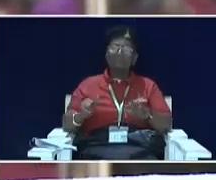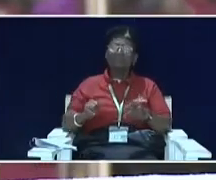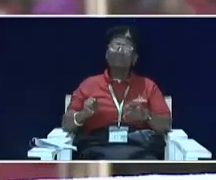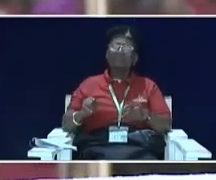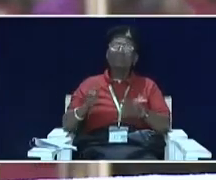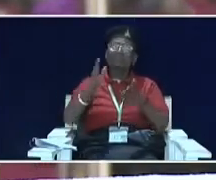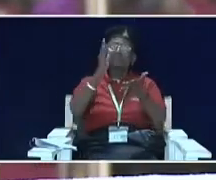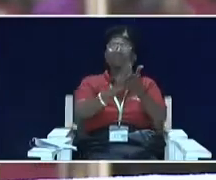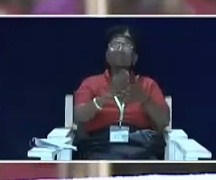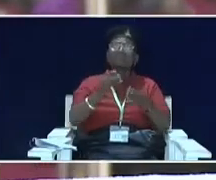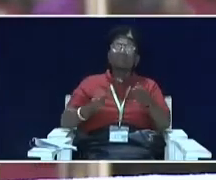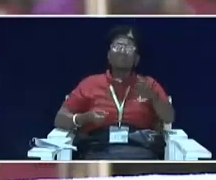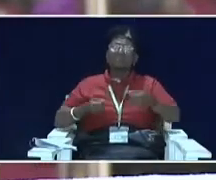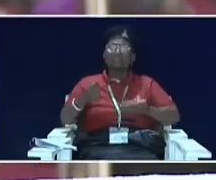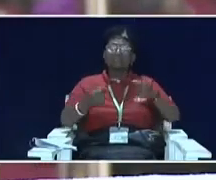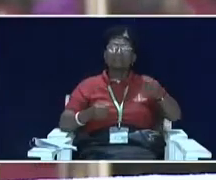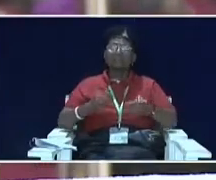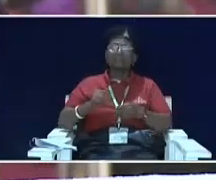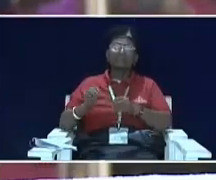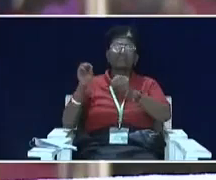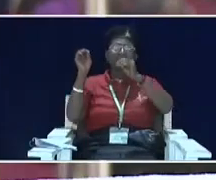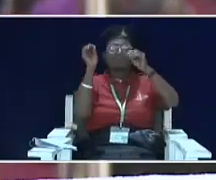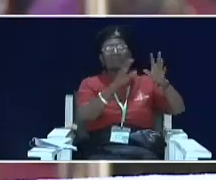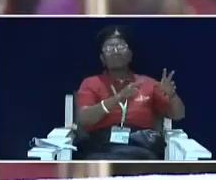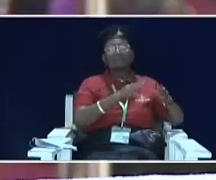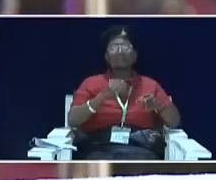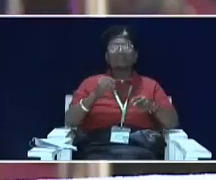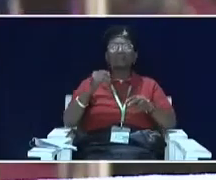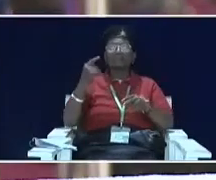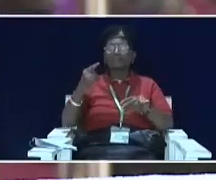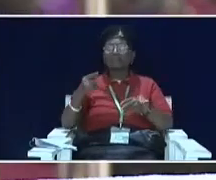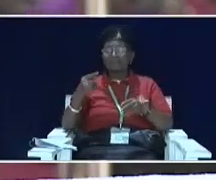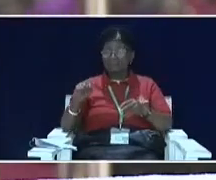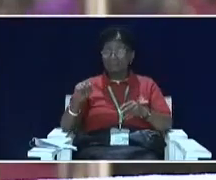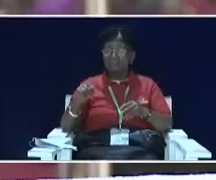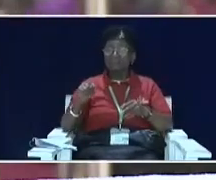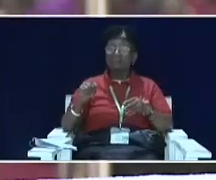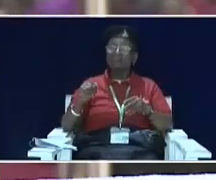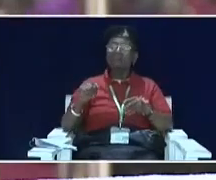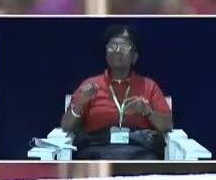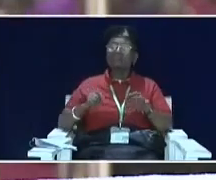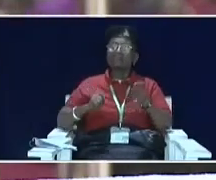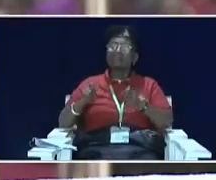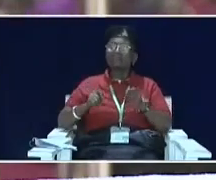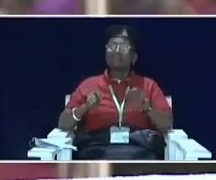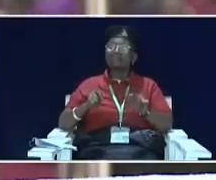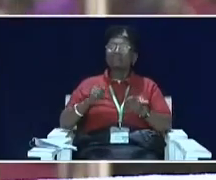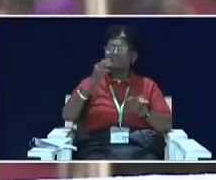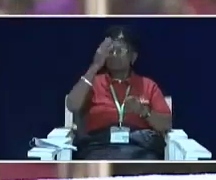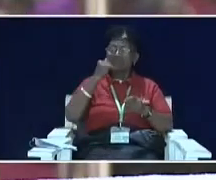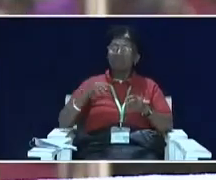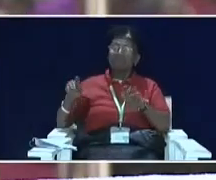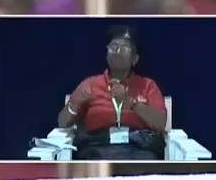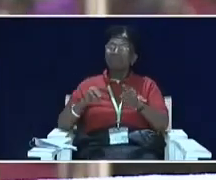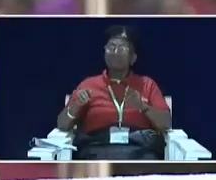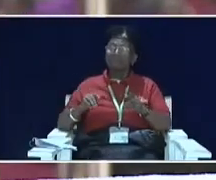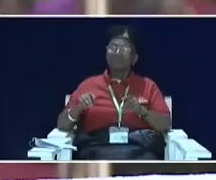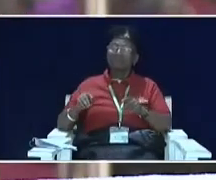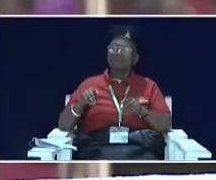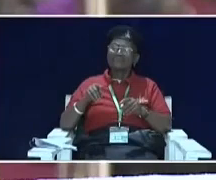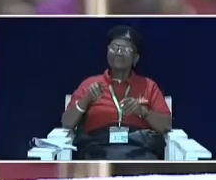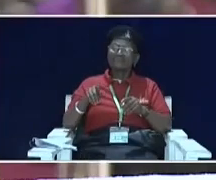her. And the one in the vehicle following were in the same gang. "Why did you drop her?" He said, "That's bad business.